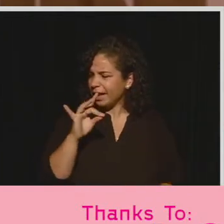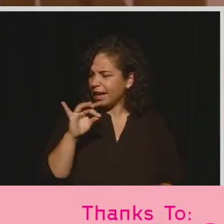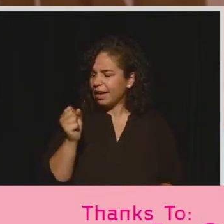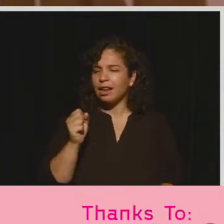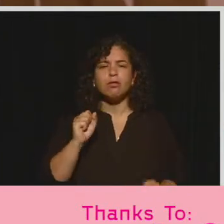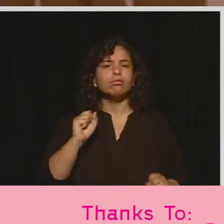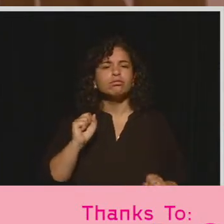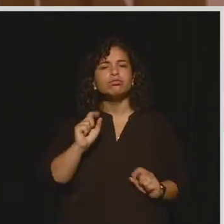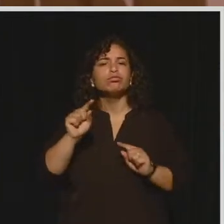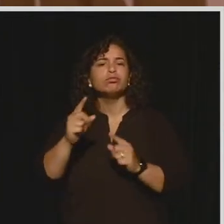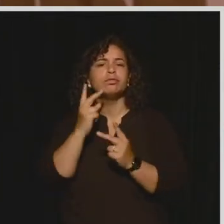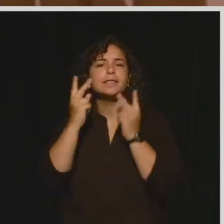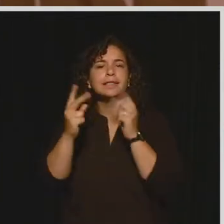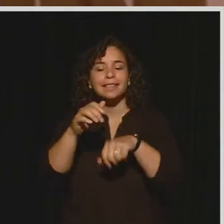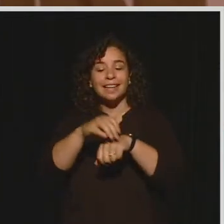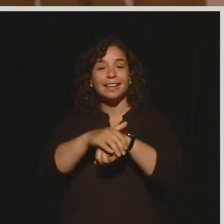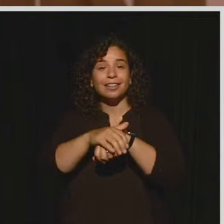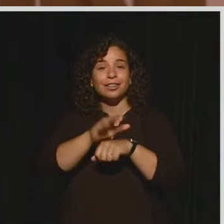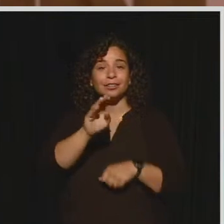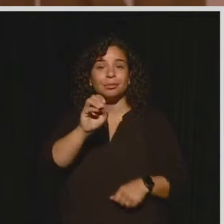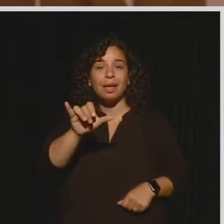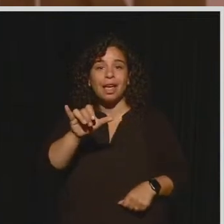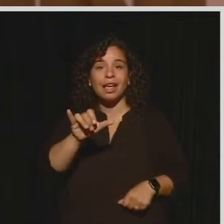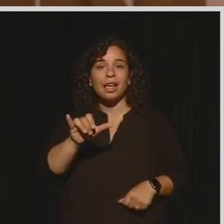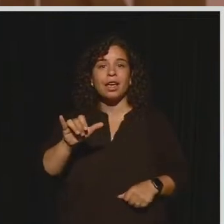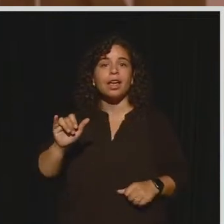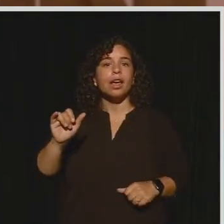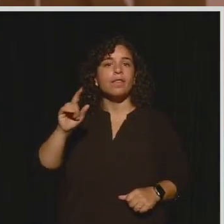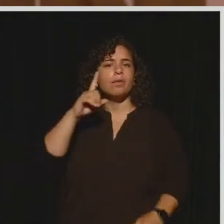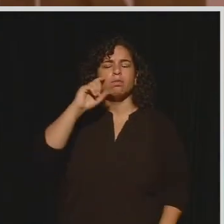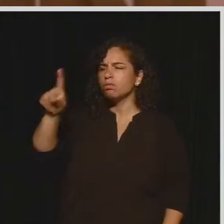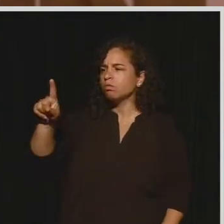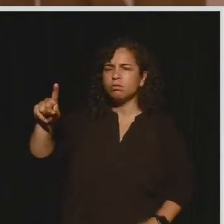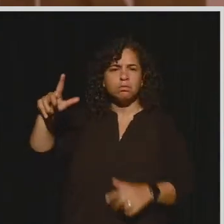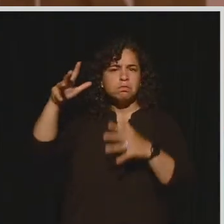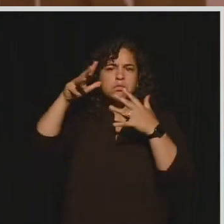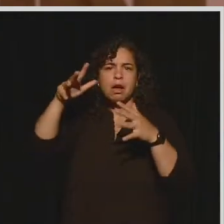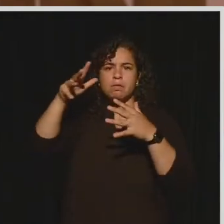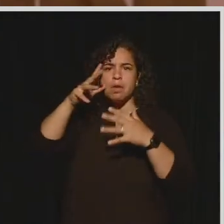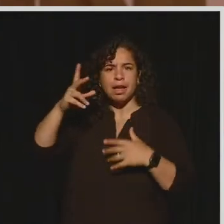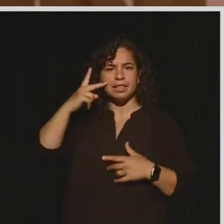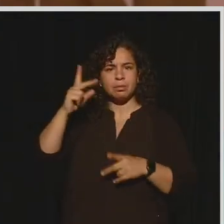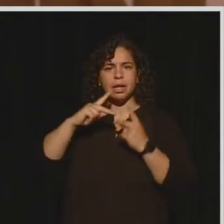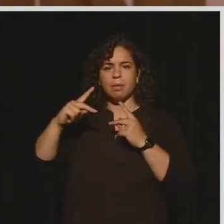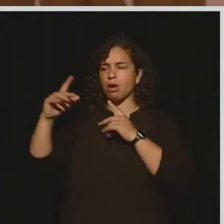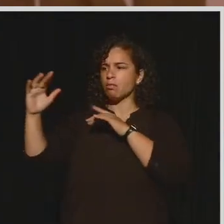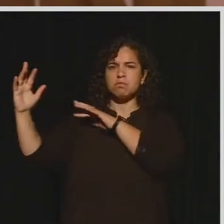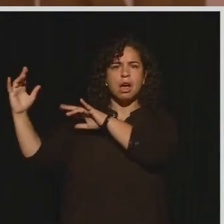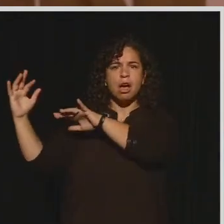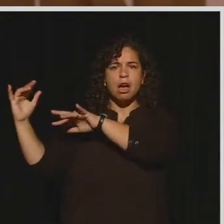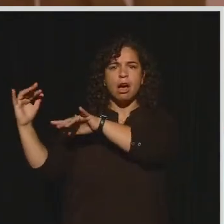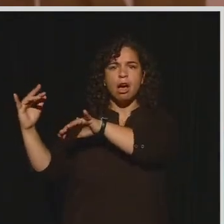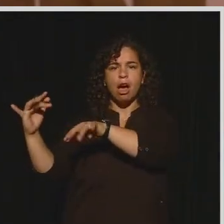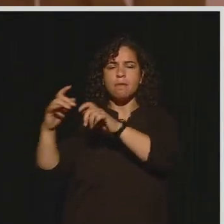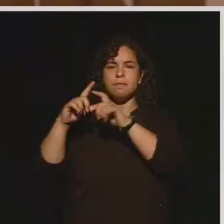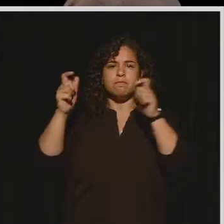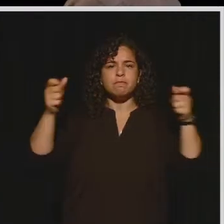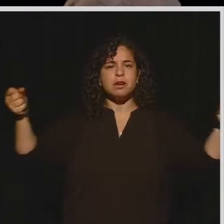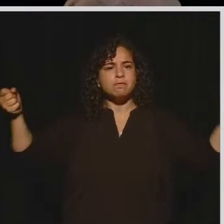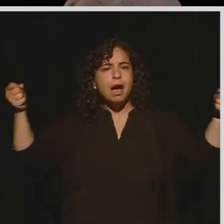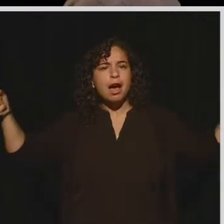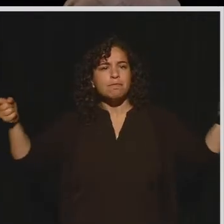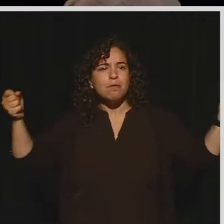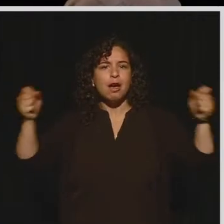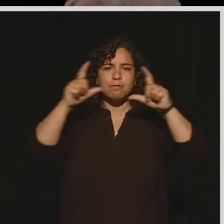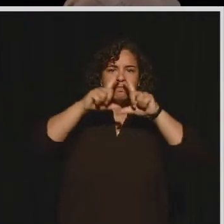English Bay, and suddenly we heard this noise, and we saw some shopping carts coming down the street, and some people with banners and